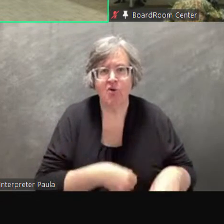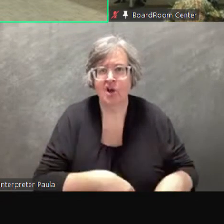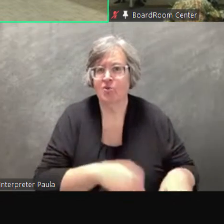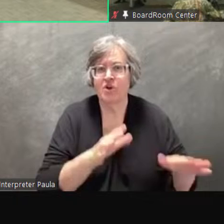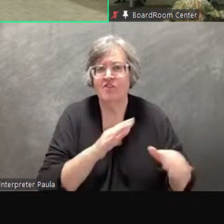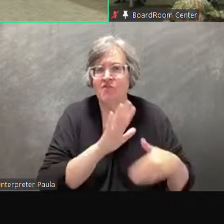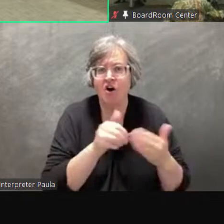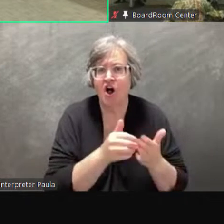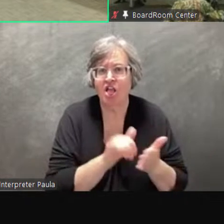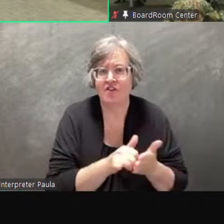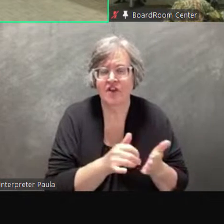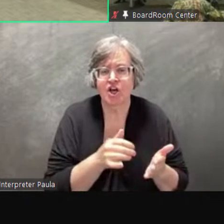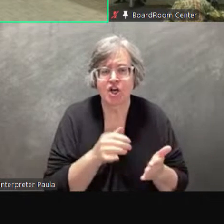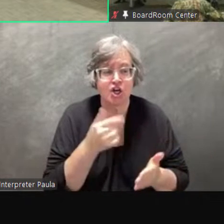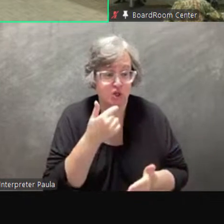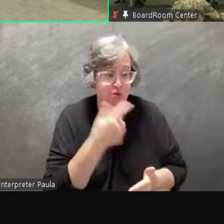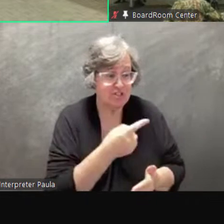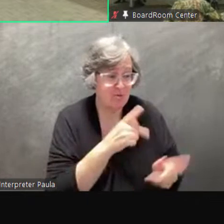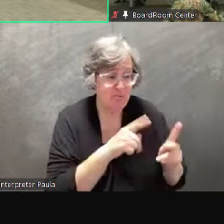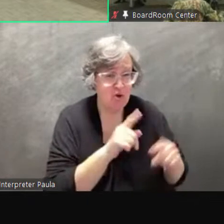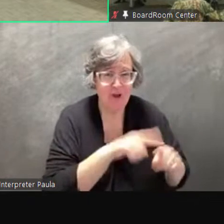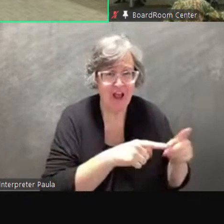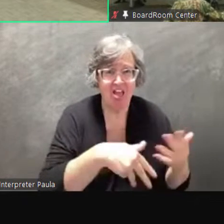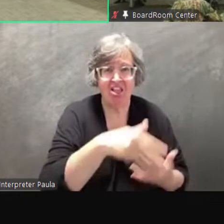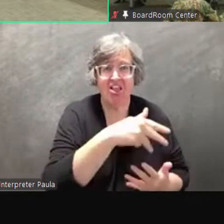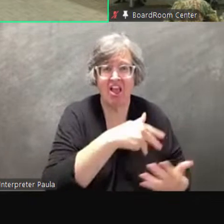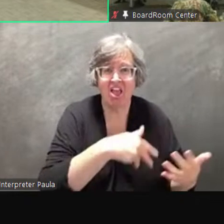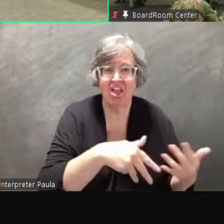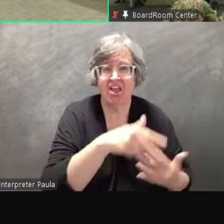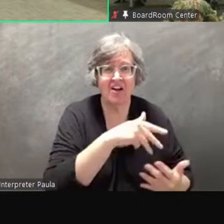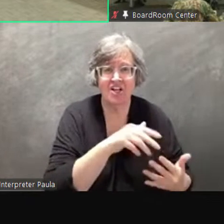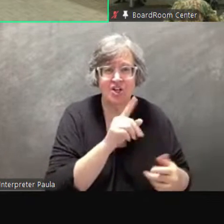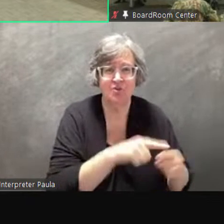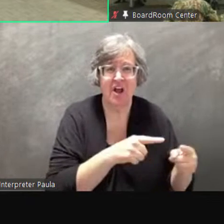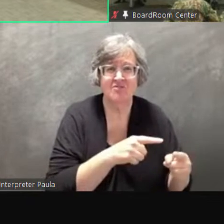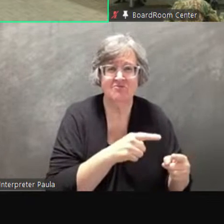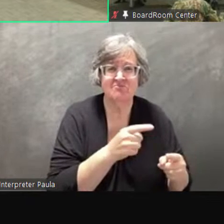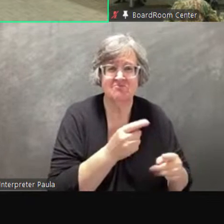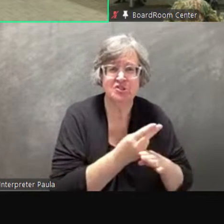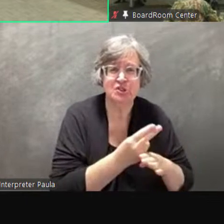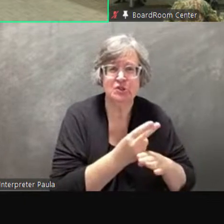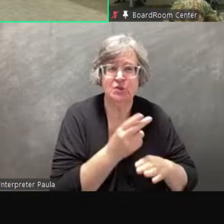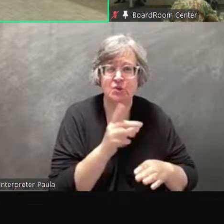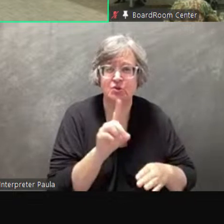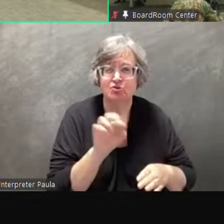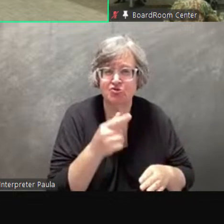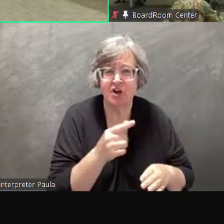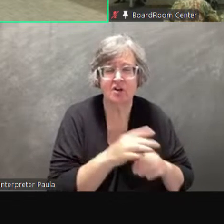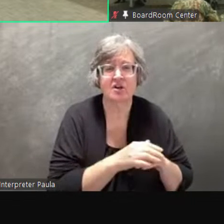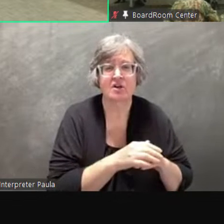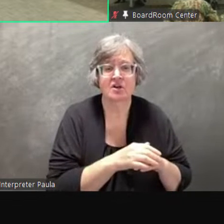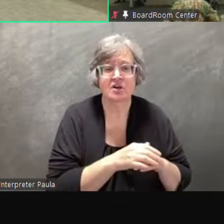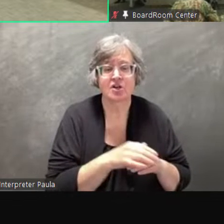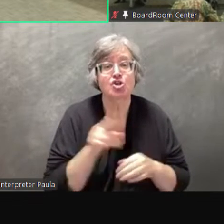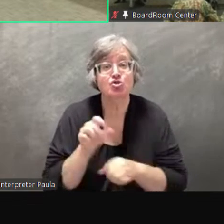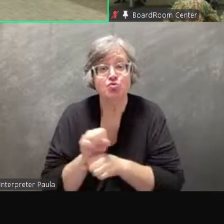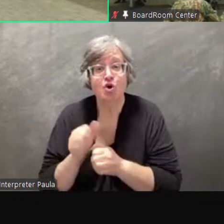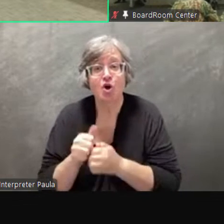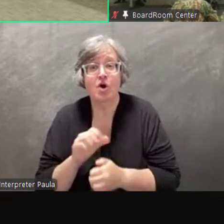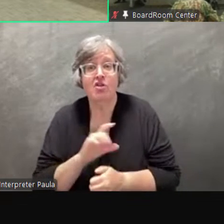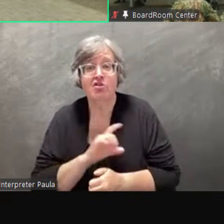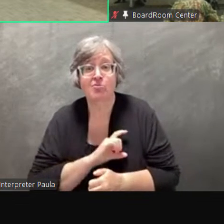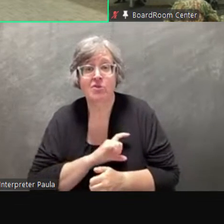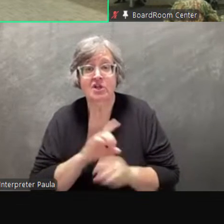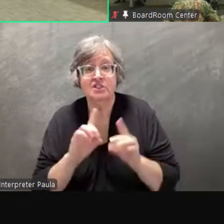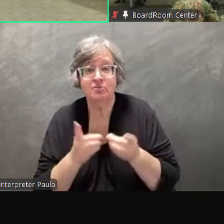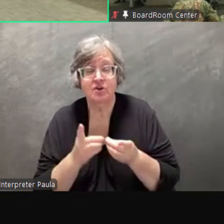go to these people and say, you can't hang out. This is not a place to hang out. You work with the police department. And then if they